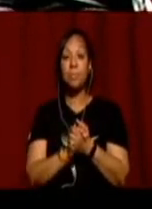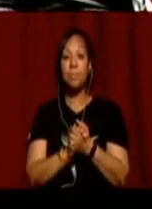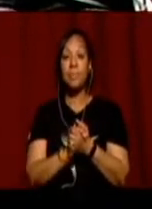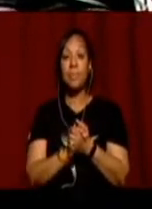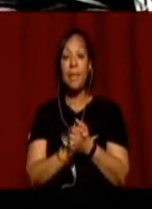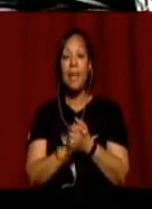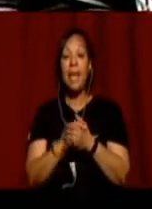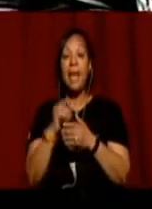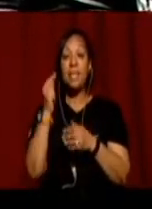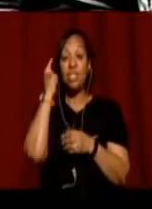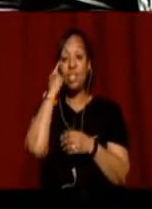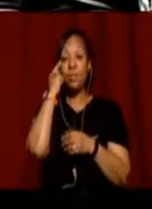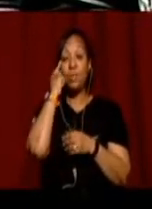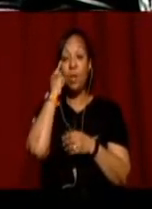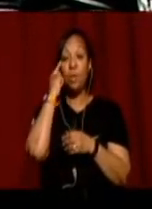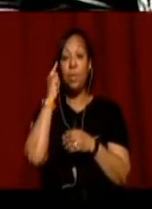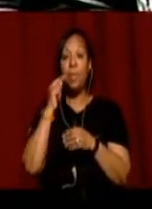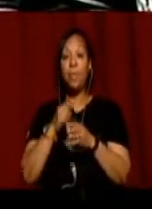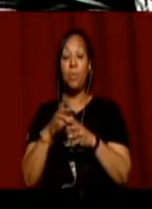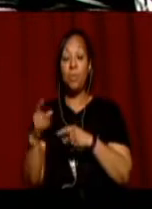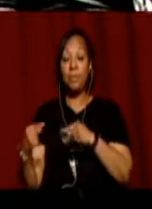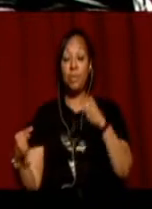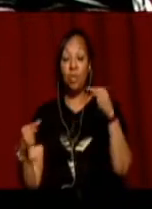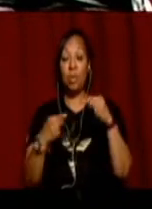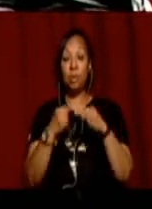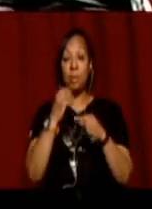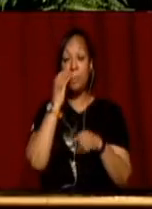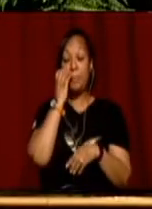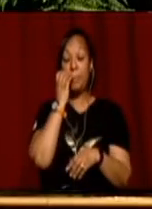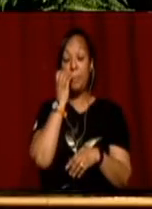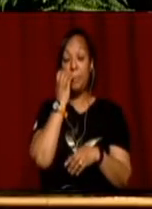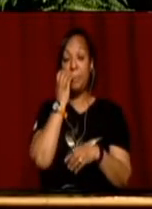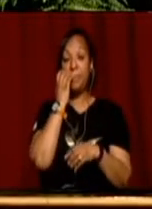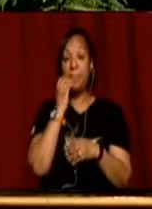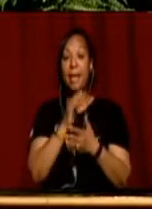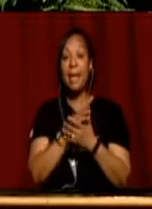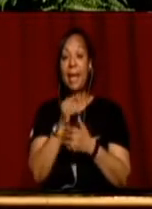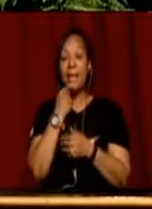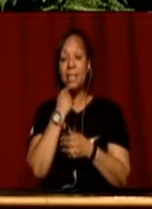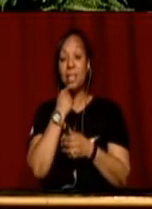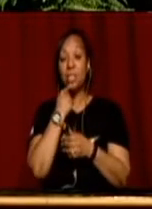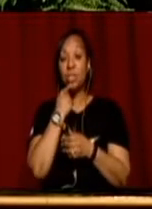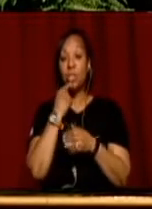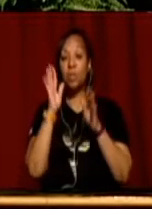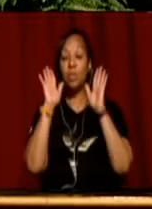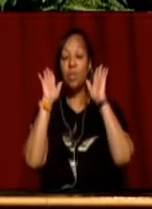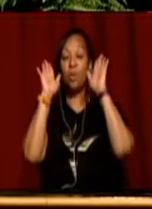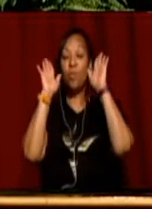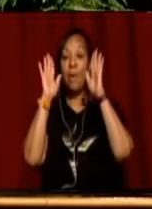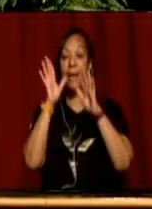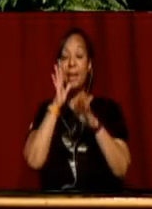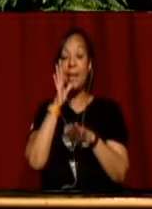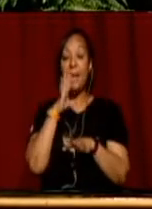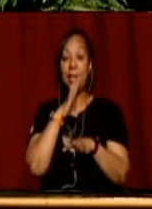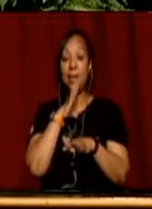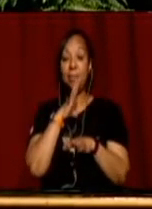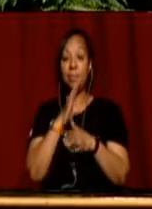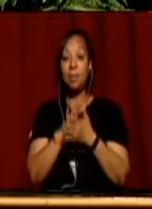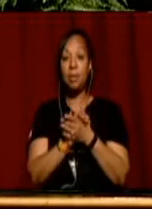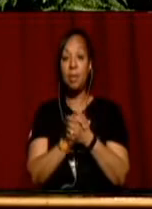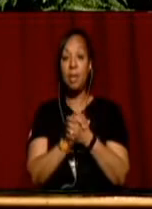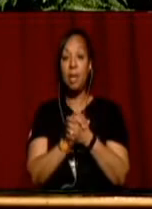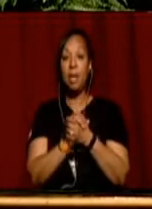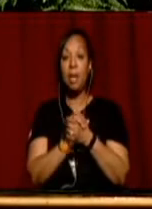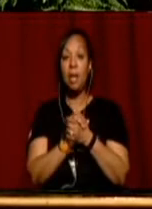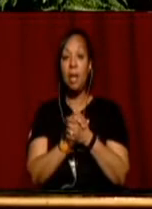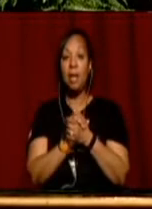as we're struggling with a pandemic. Yeah. So I mentioned her because she was such a great lady and she worked so hard. And I want